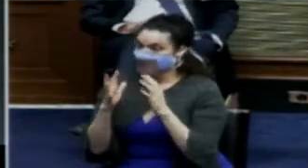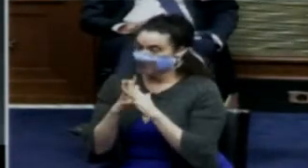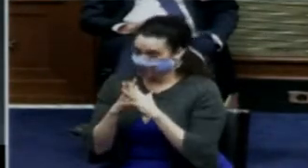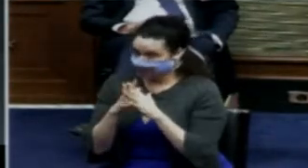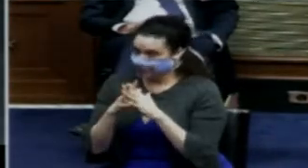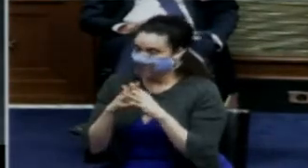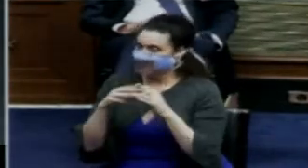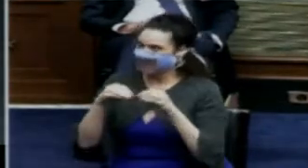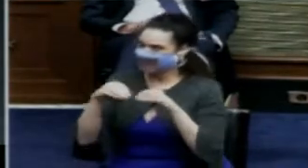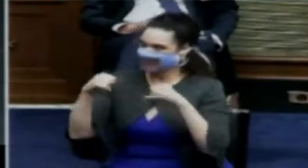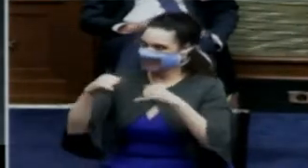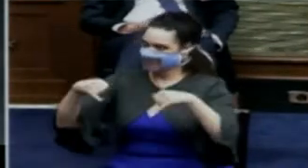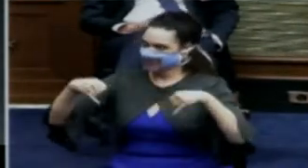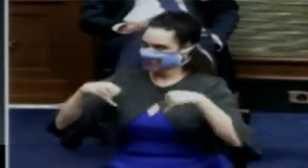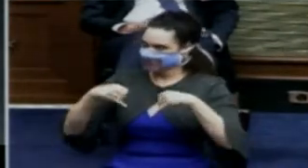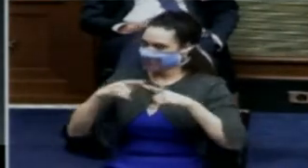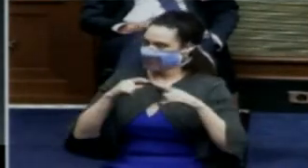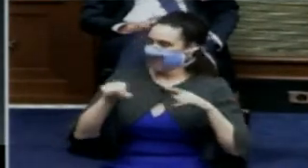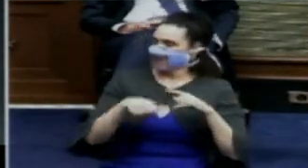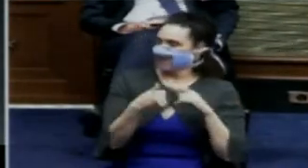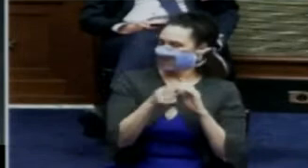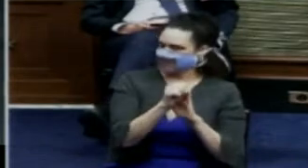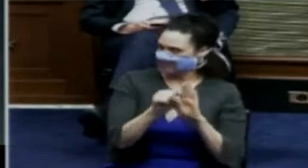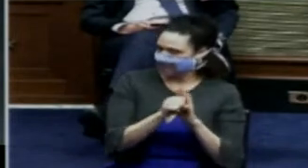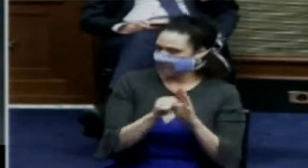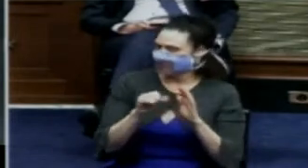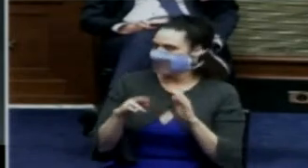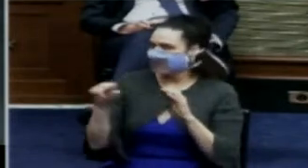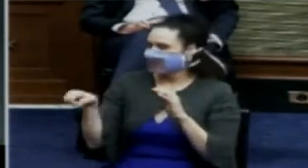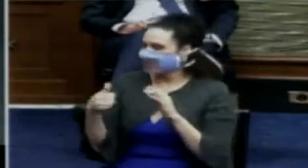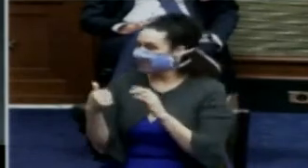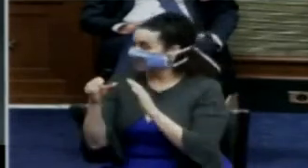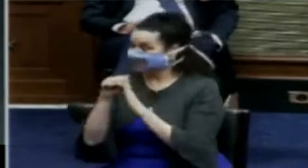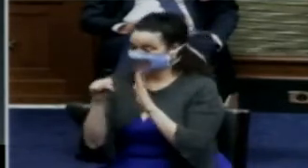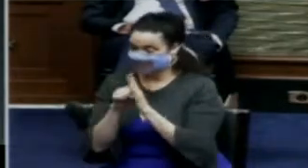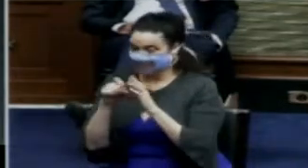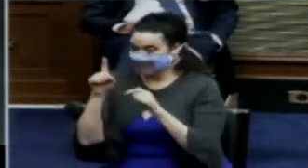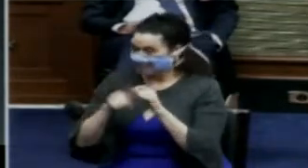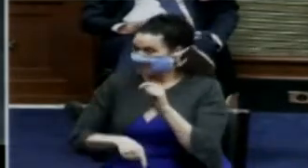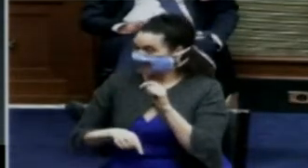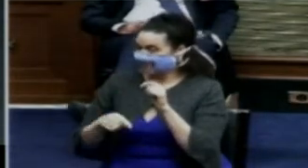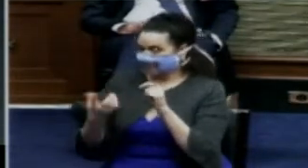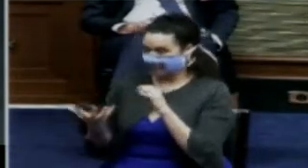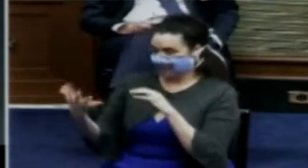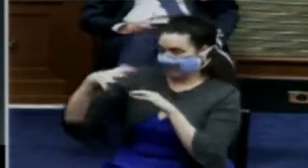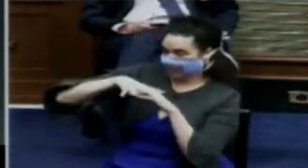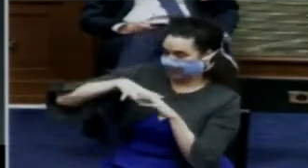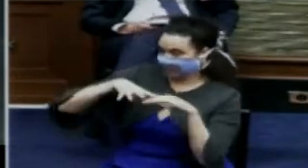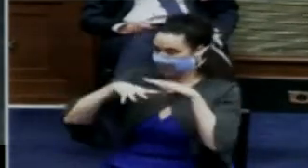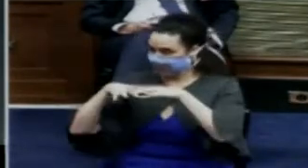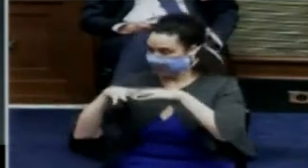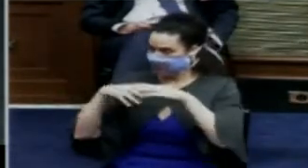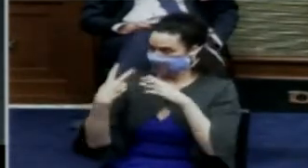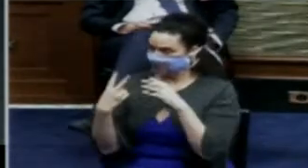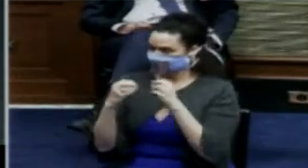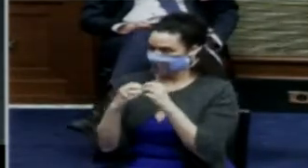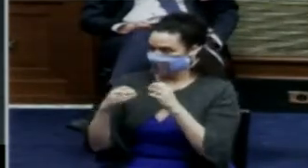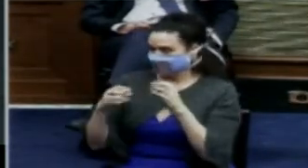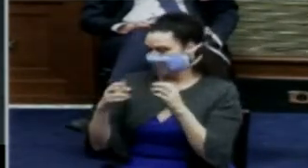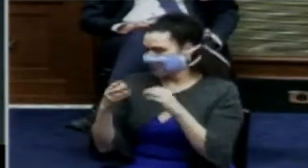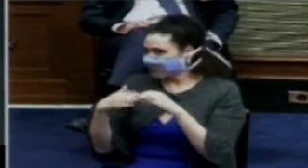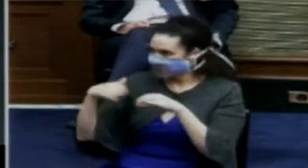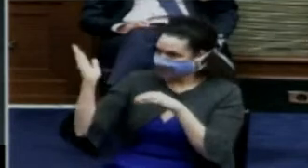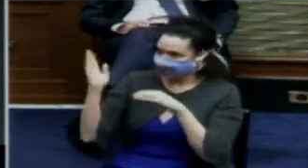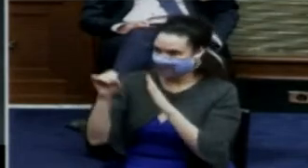the jurisdiction of any other state, nor any state be formed by the junction of two or more states or parts of the states without the consents